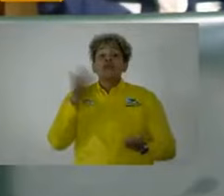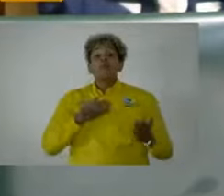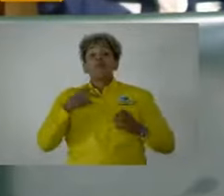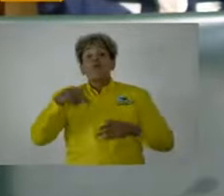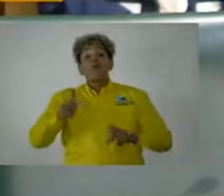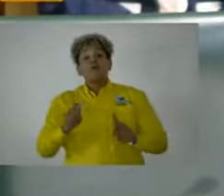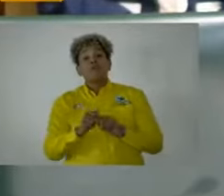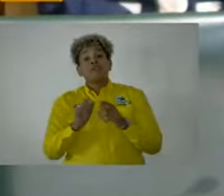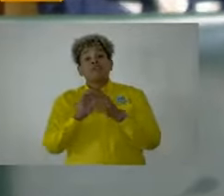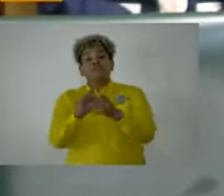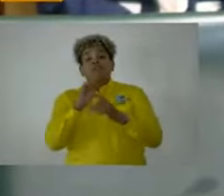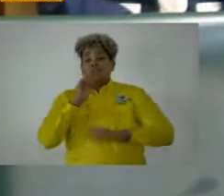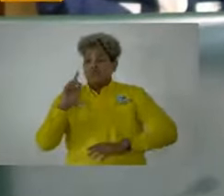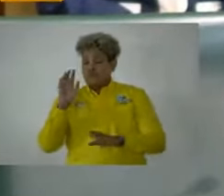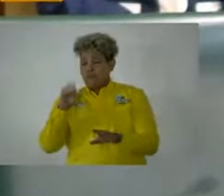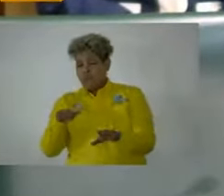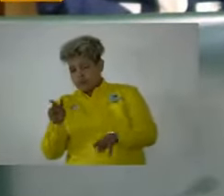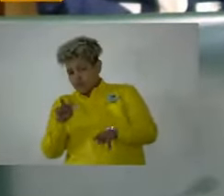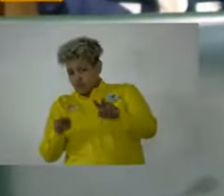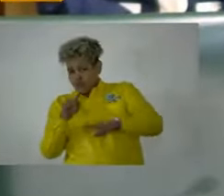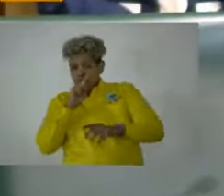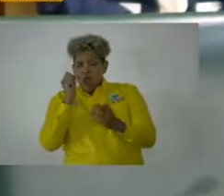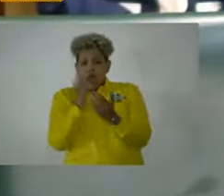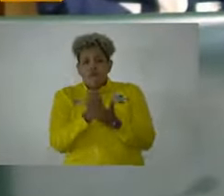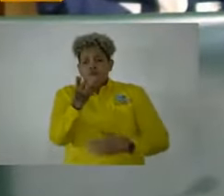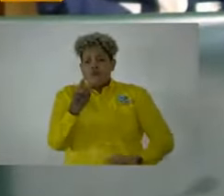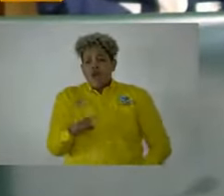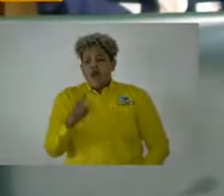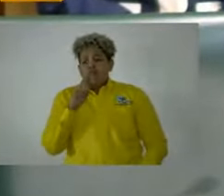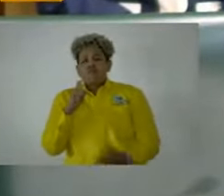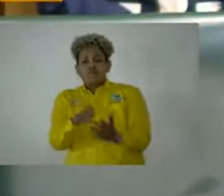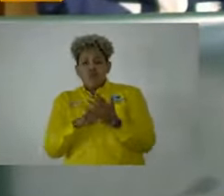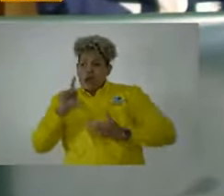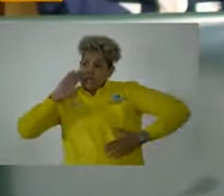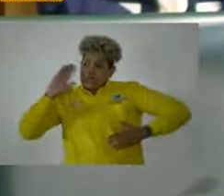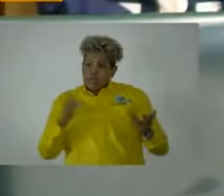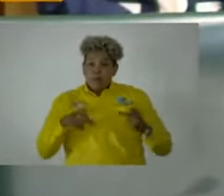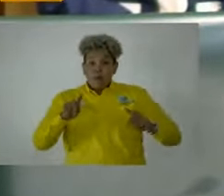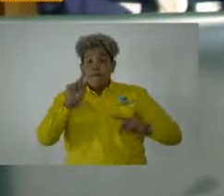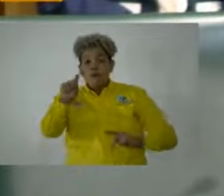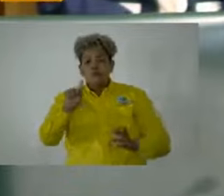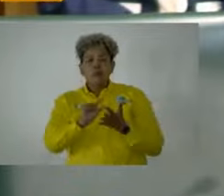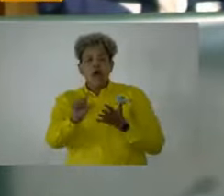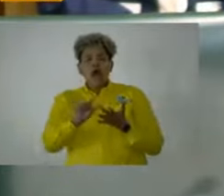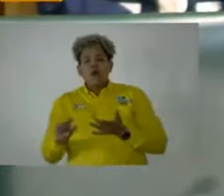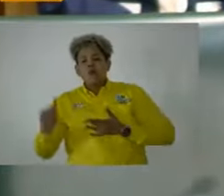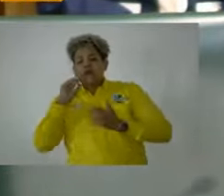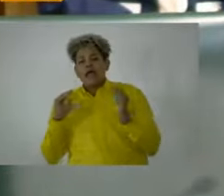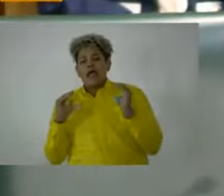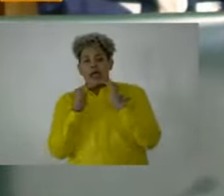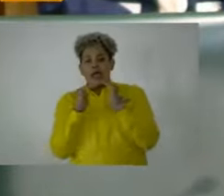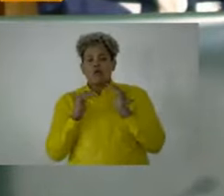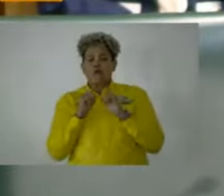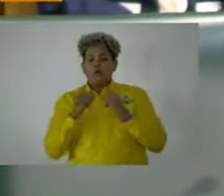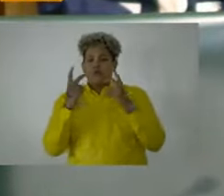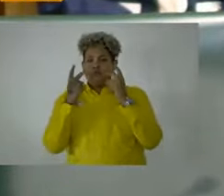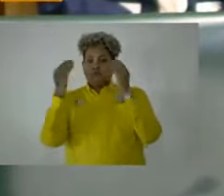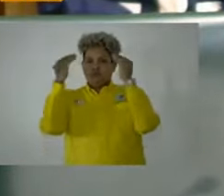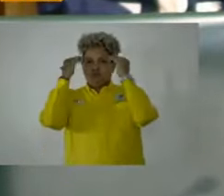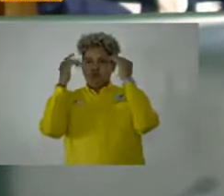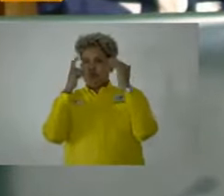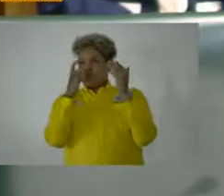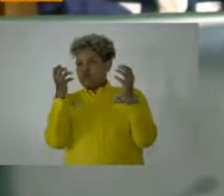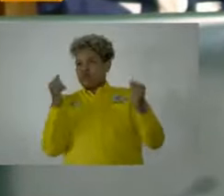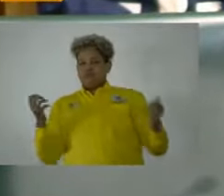to parliamentary scrutiny and approval, requiring that import permits must be allocated on an equitable and transparent